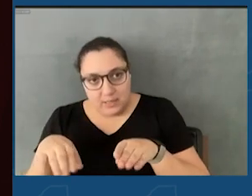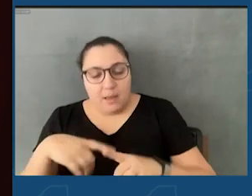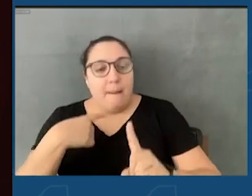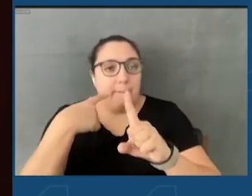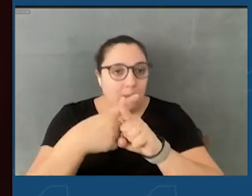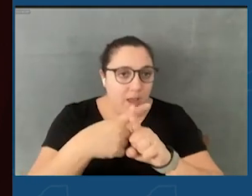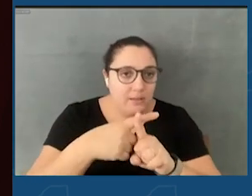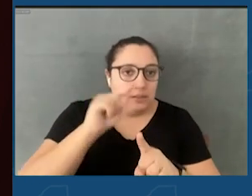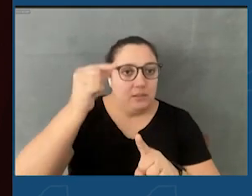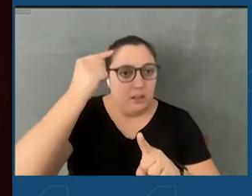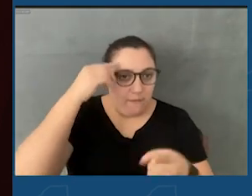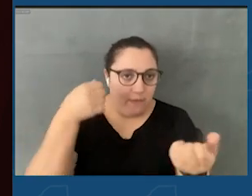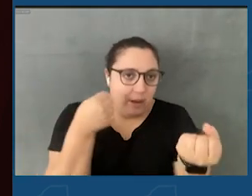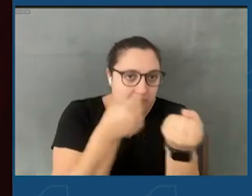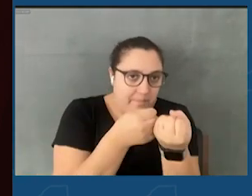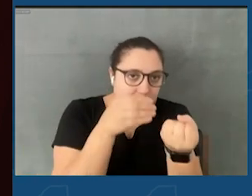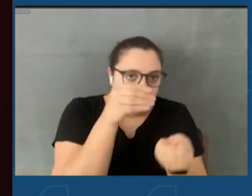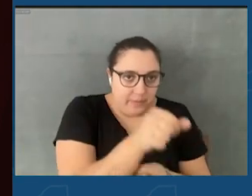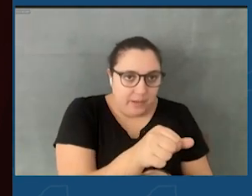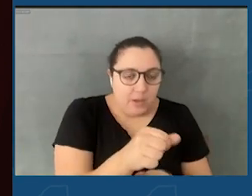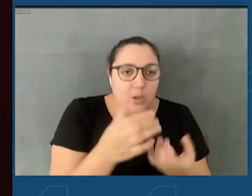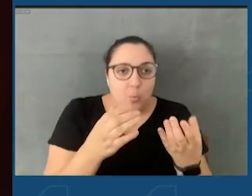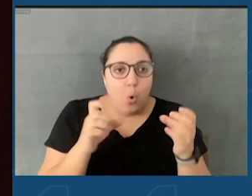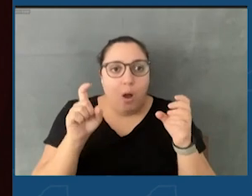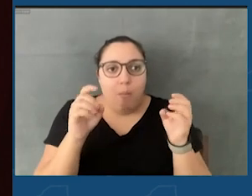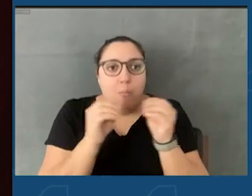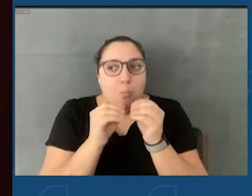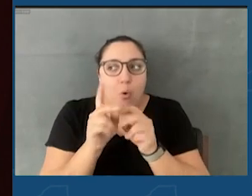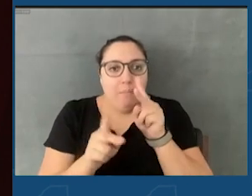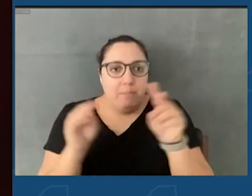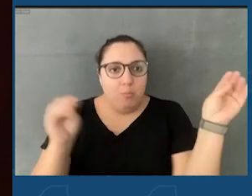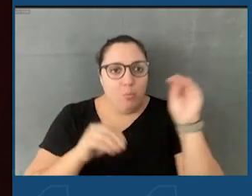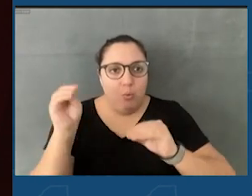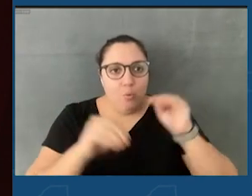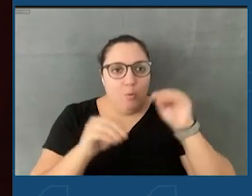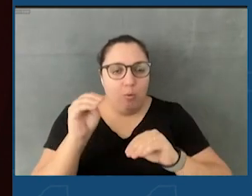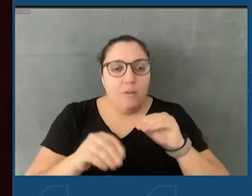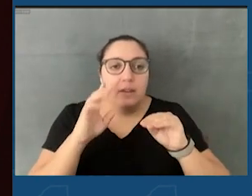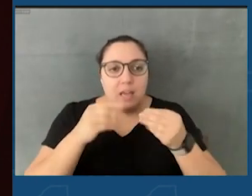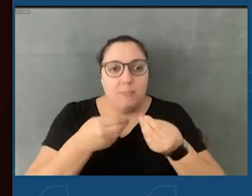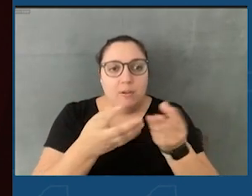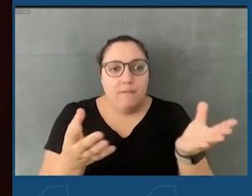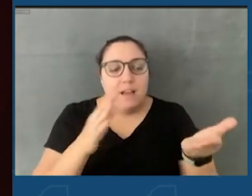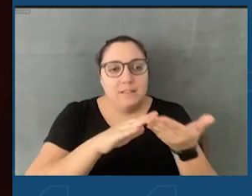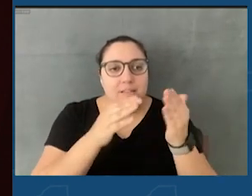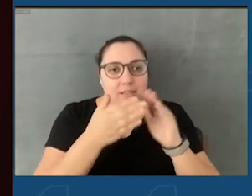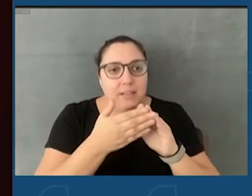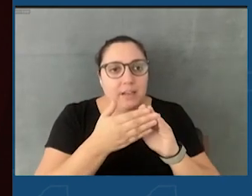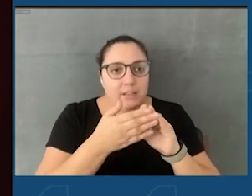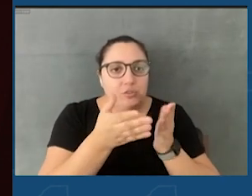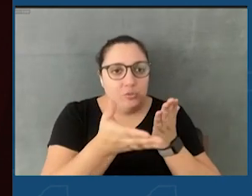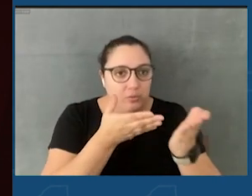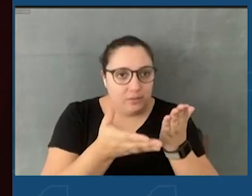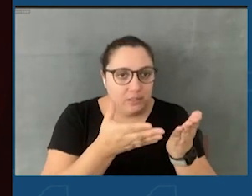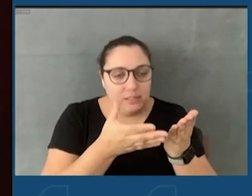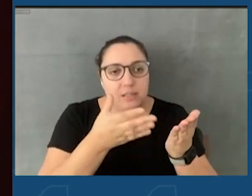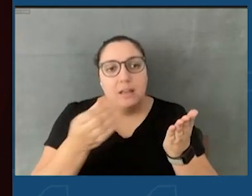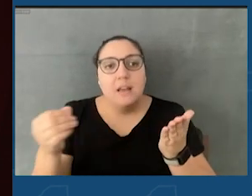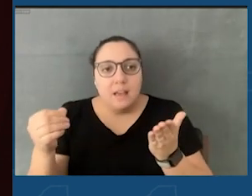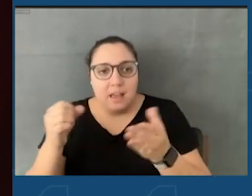the Tenbrook Mansion, which is part of this neighborhood, to make their grounds more open and available to people who live in this neighborhood and in this